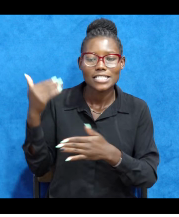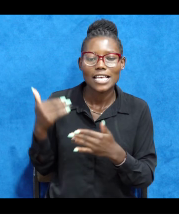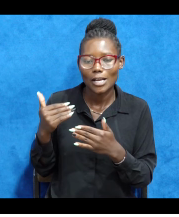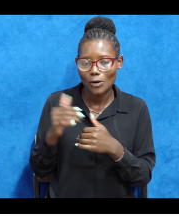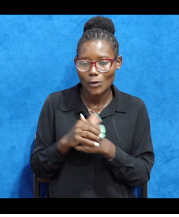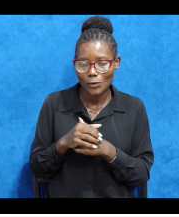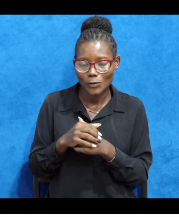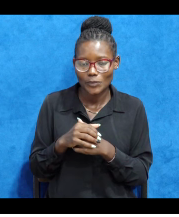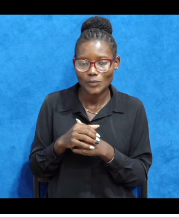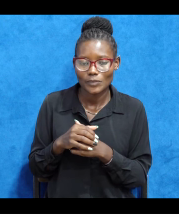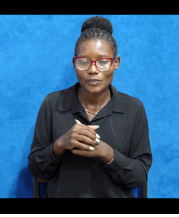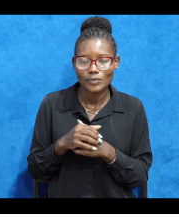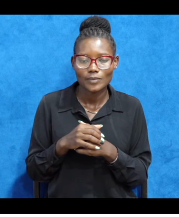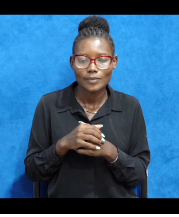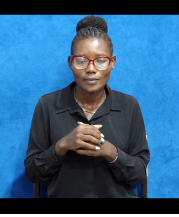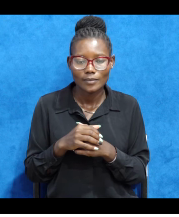here.